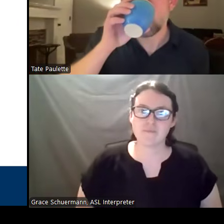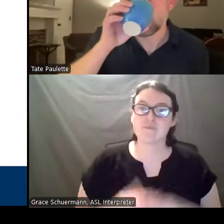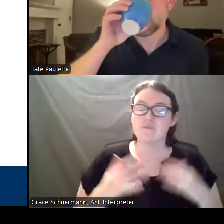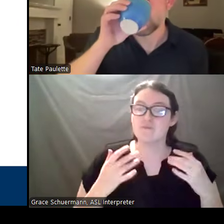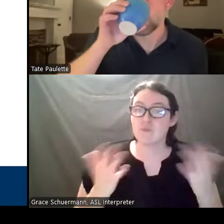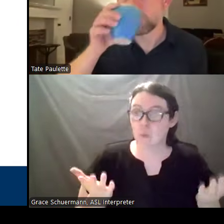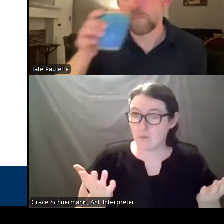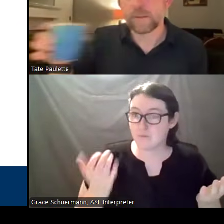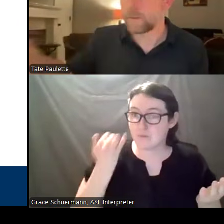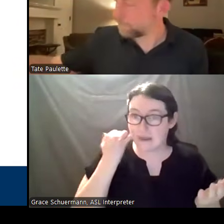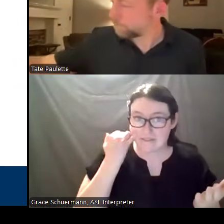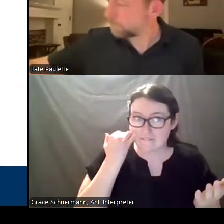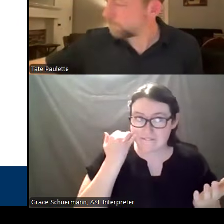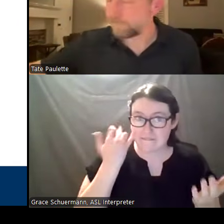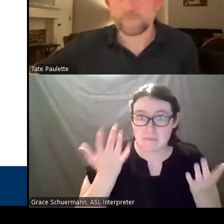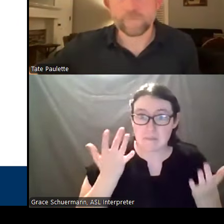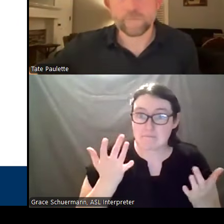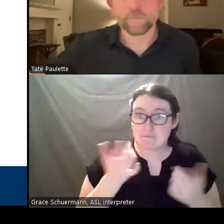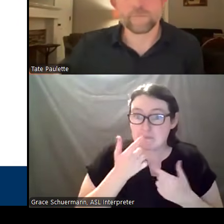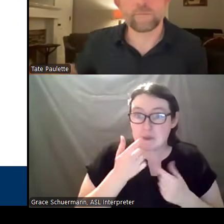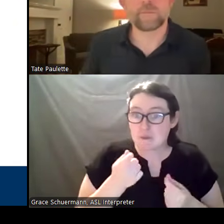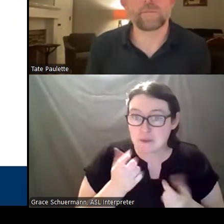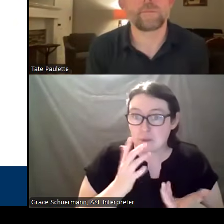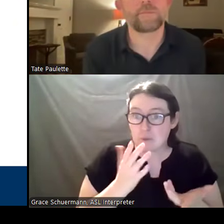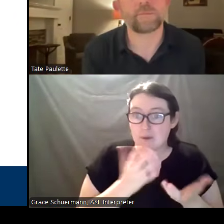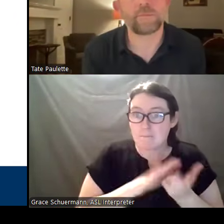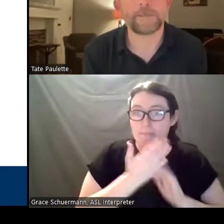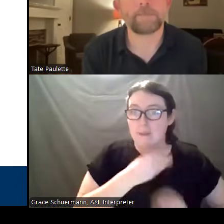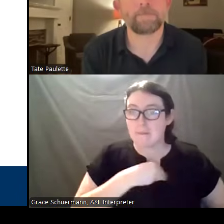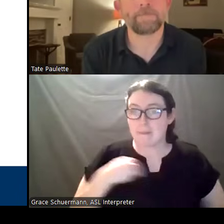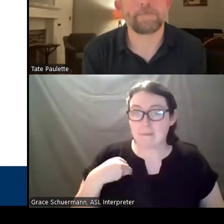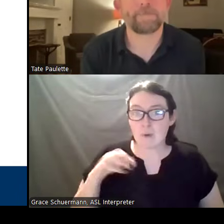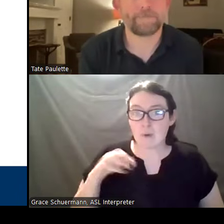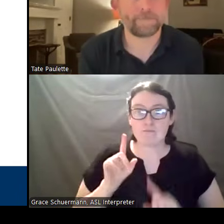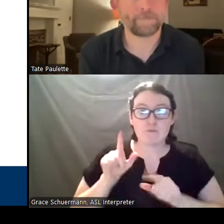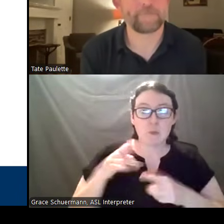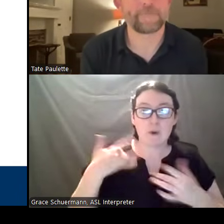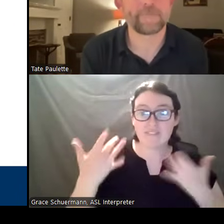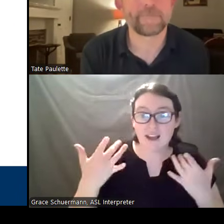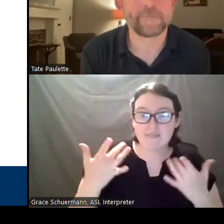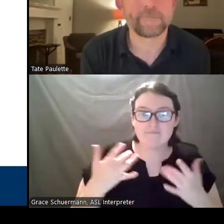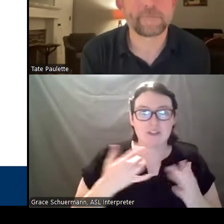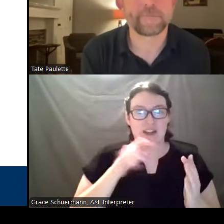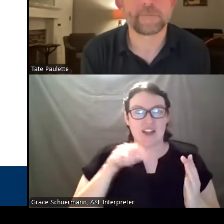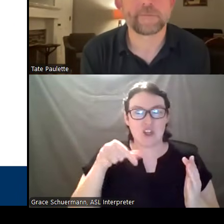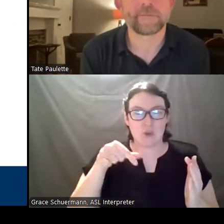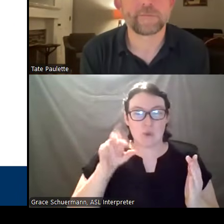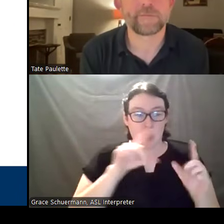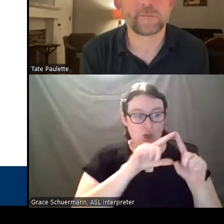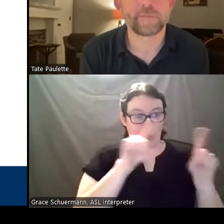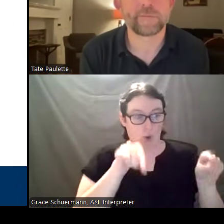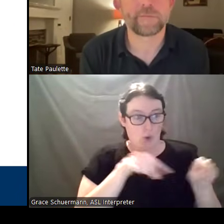So, if you are at all interested in membership or our events, please do scan the QR code visible on the screen